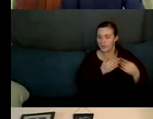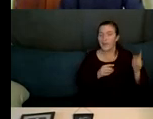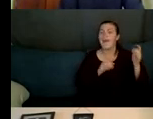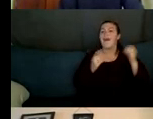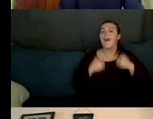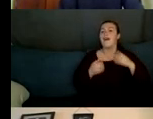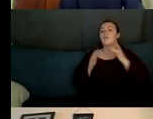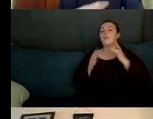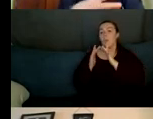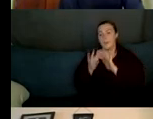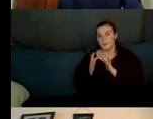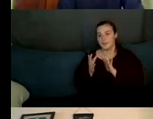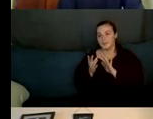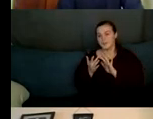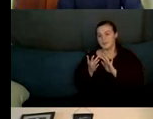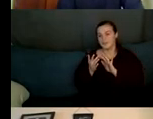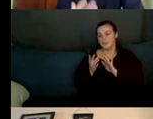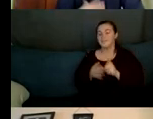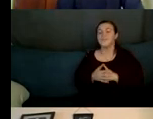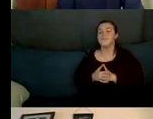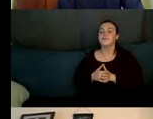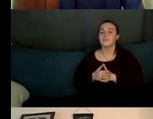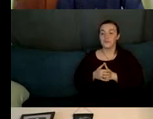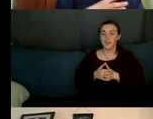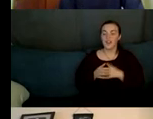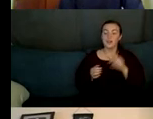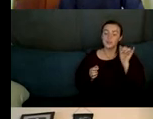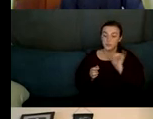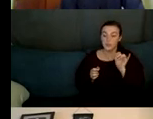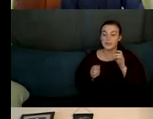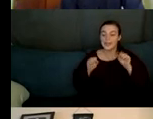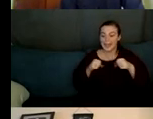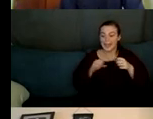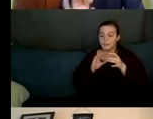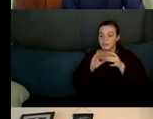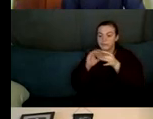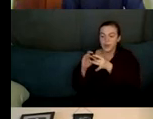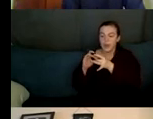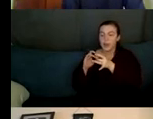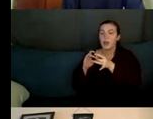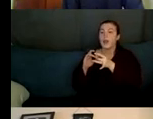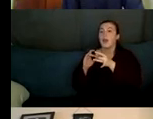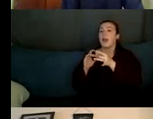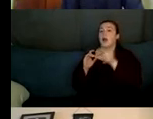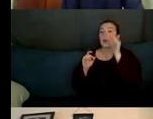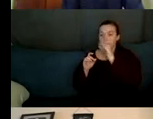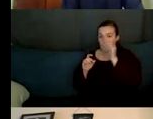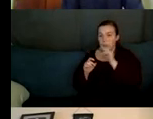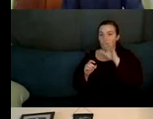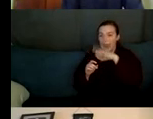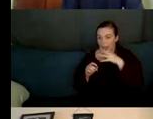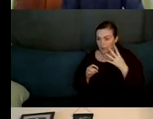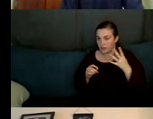on your website really easily so that any updates, especially if you have a complicated class schedule, are really easy to